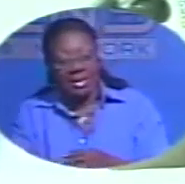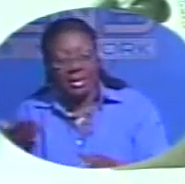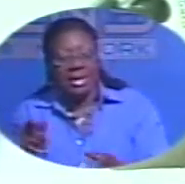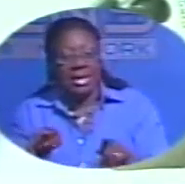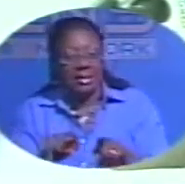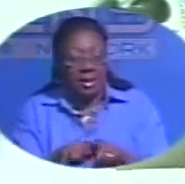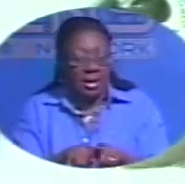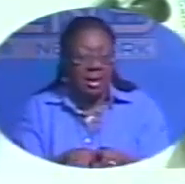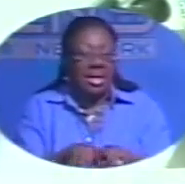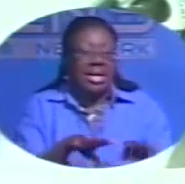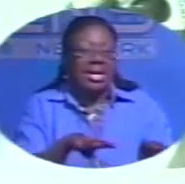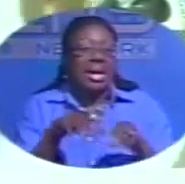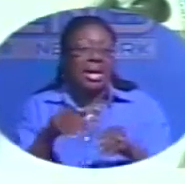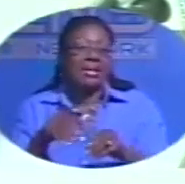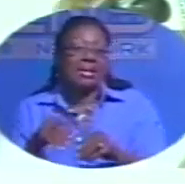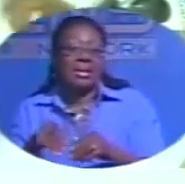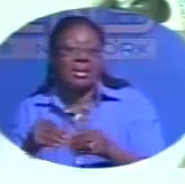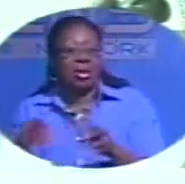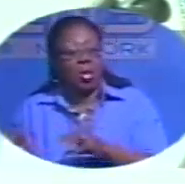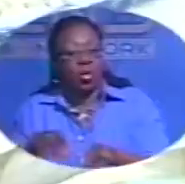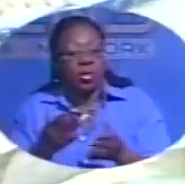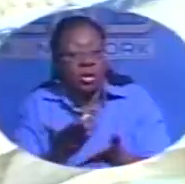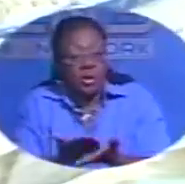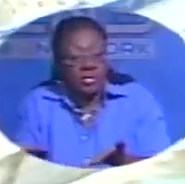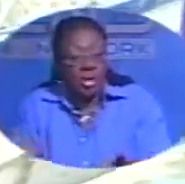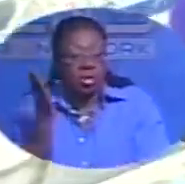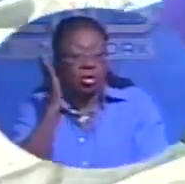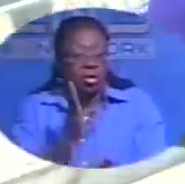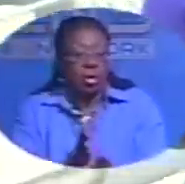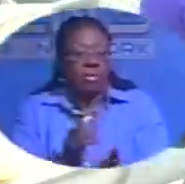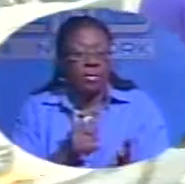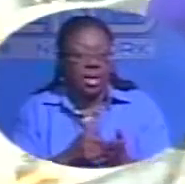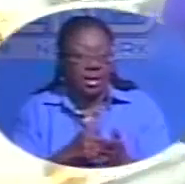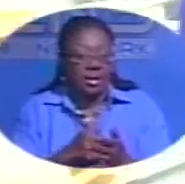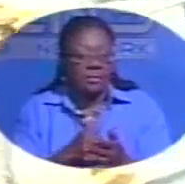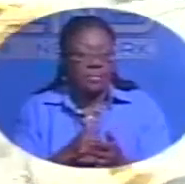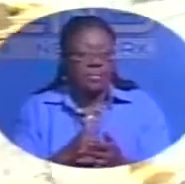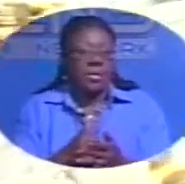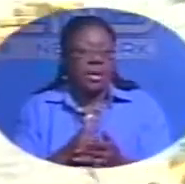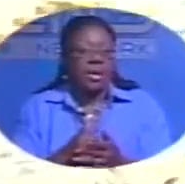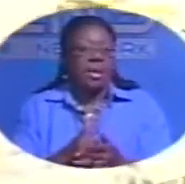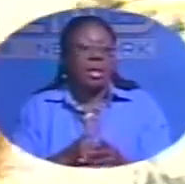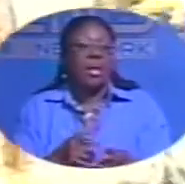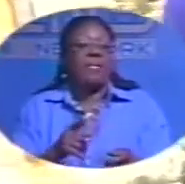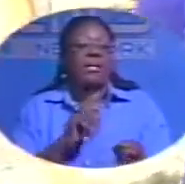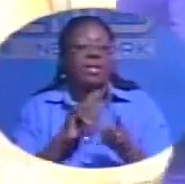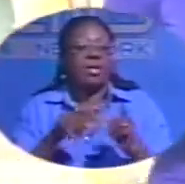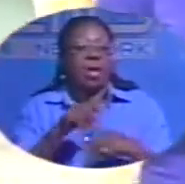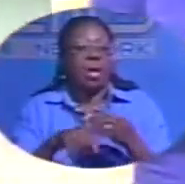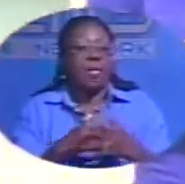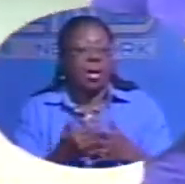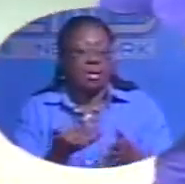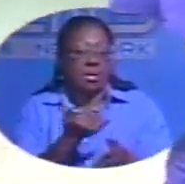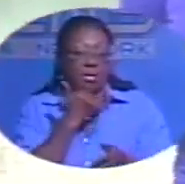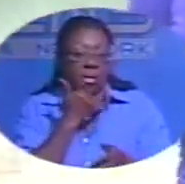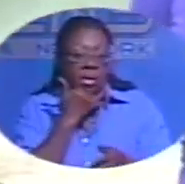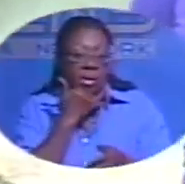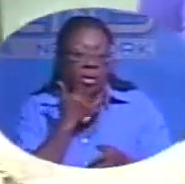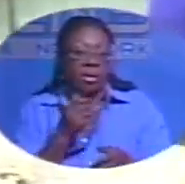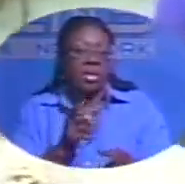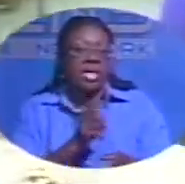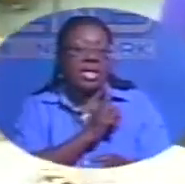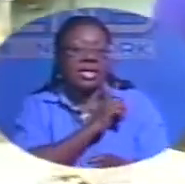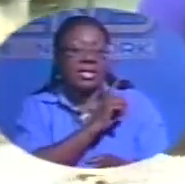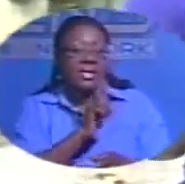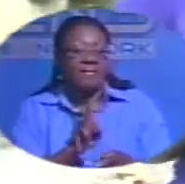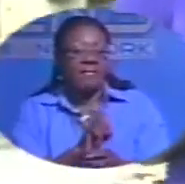of step to curb that. Now, even as officials grappled with allegations of corruption by Defense Force officers, they